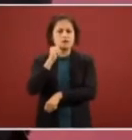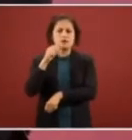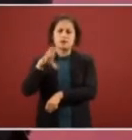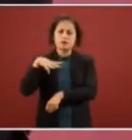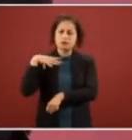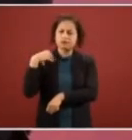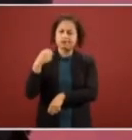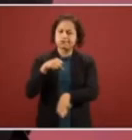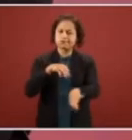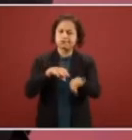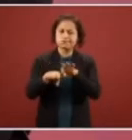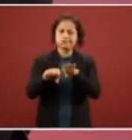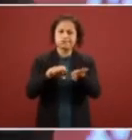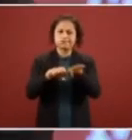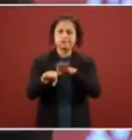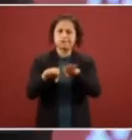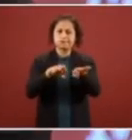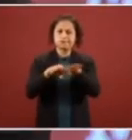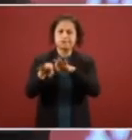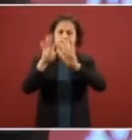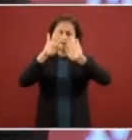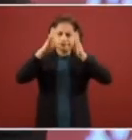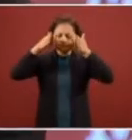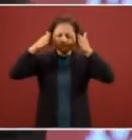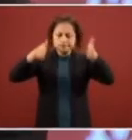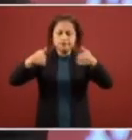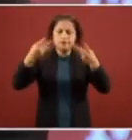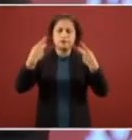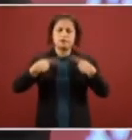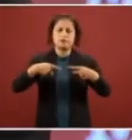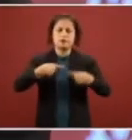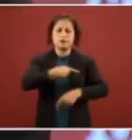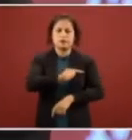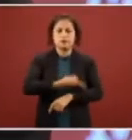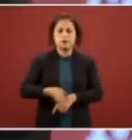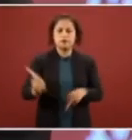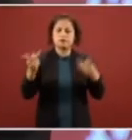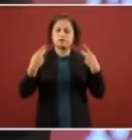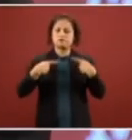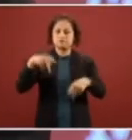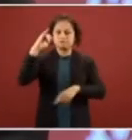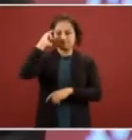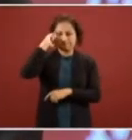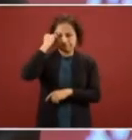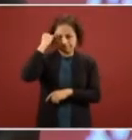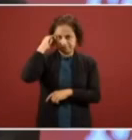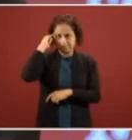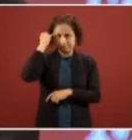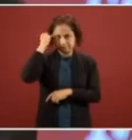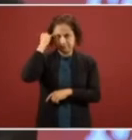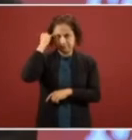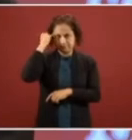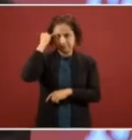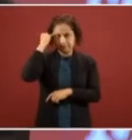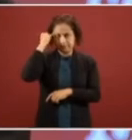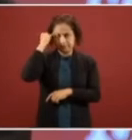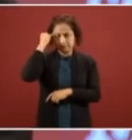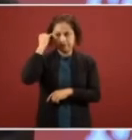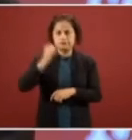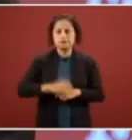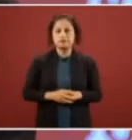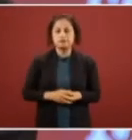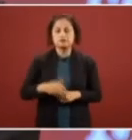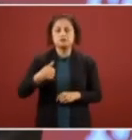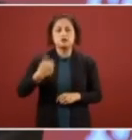working por los pobres for y the por poor los indígenas. And for the indigenous people. Empecé a trabajar I began